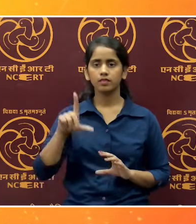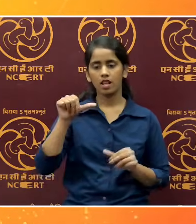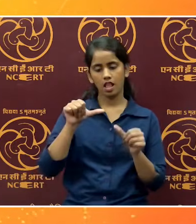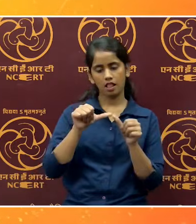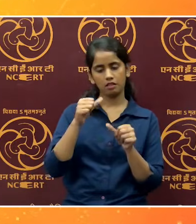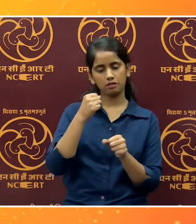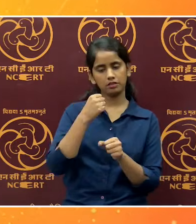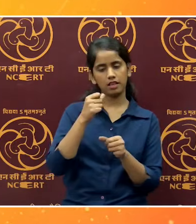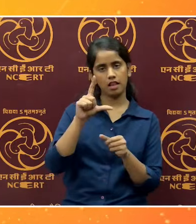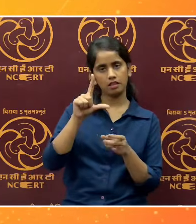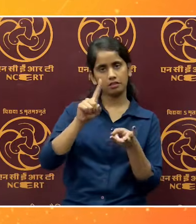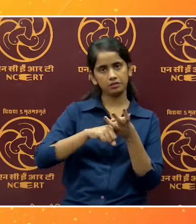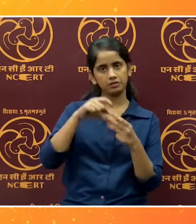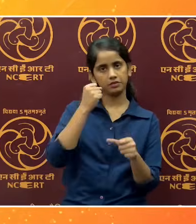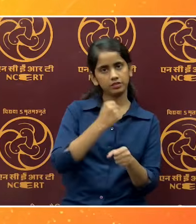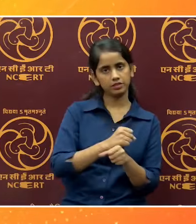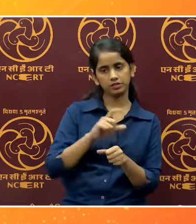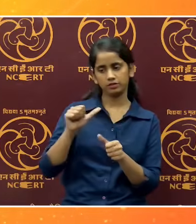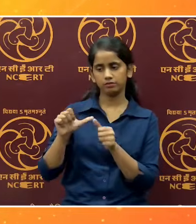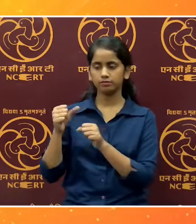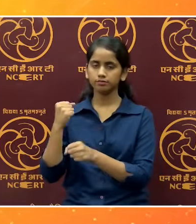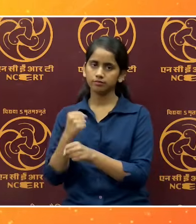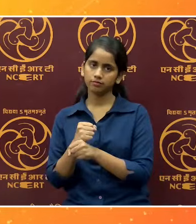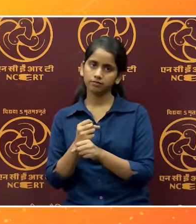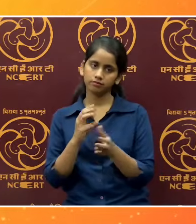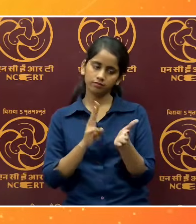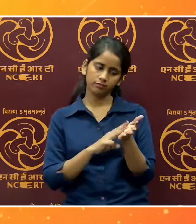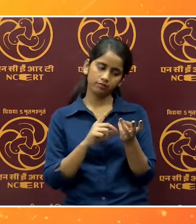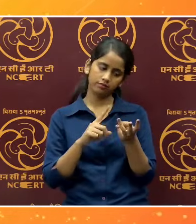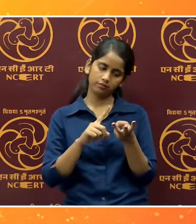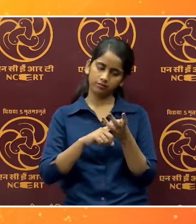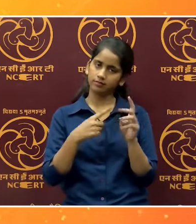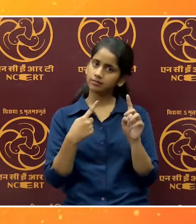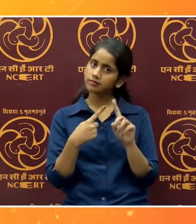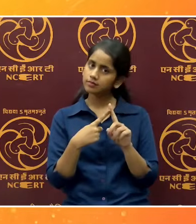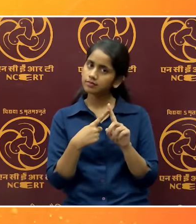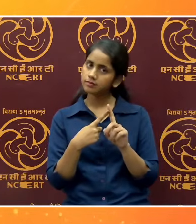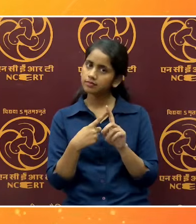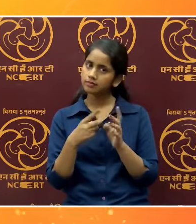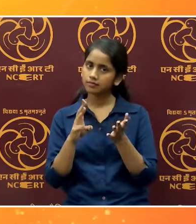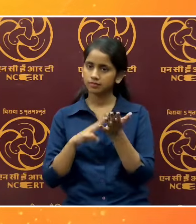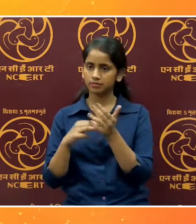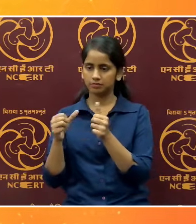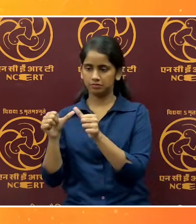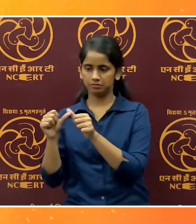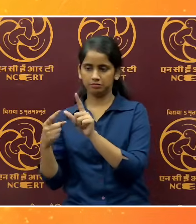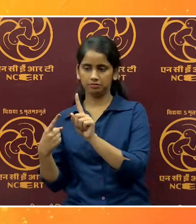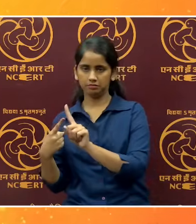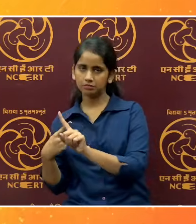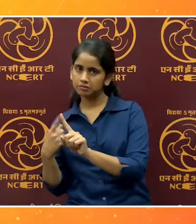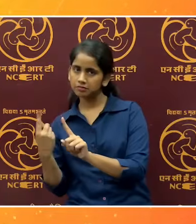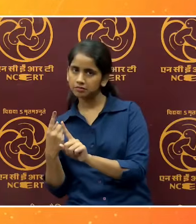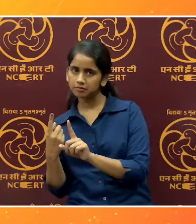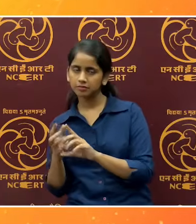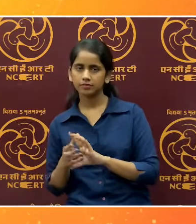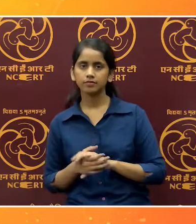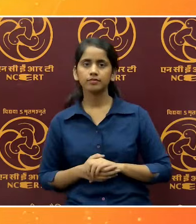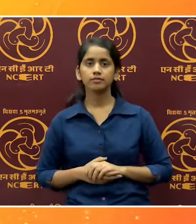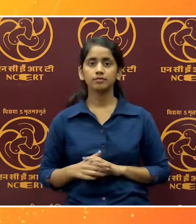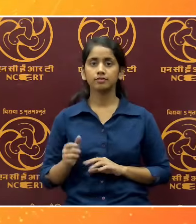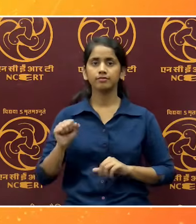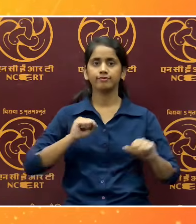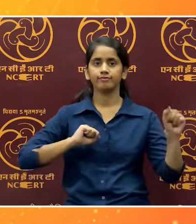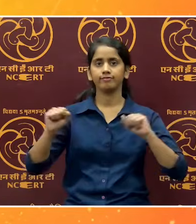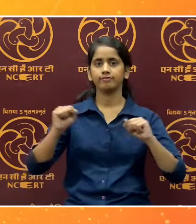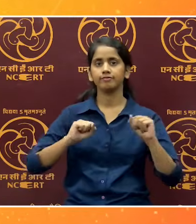lag. Leg, lag. Met, mat. Met, mat. So, this is the activity,